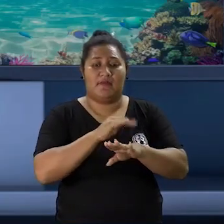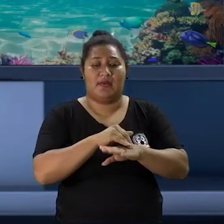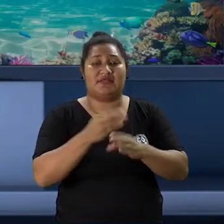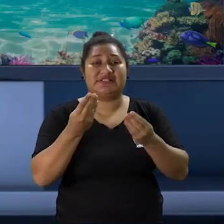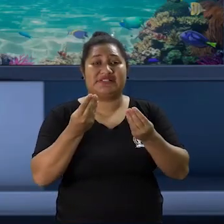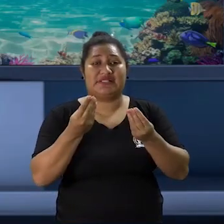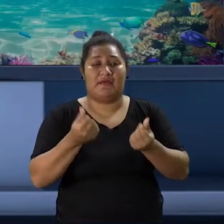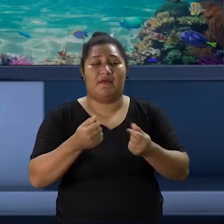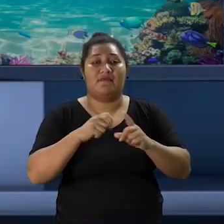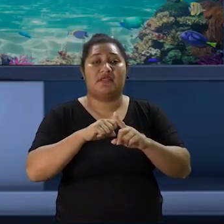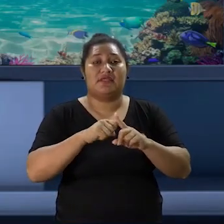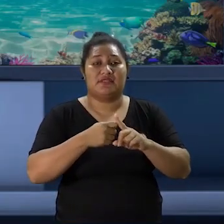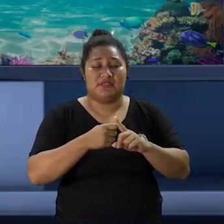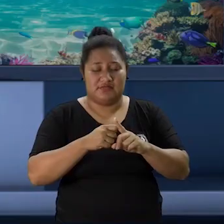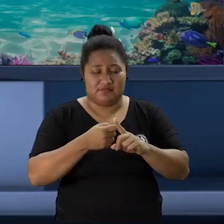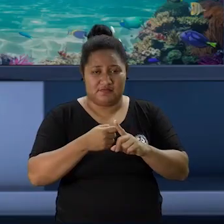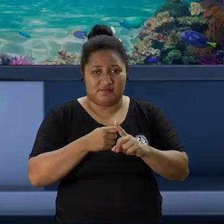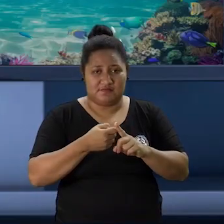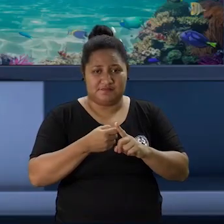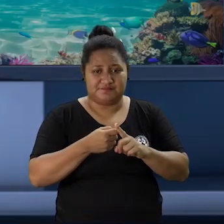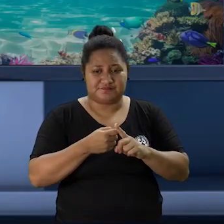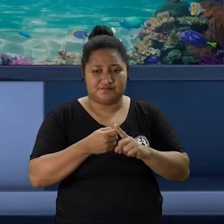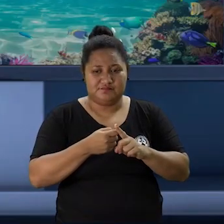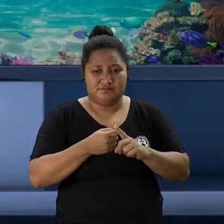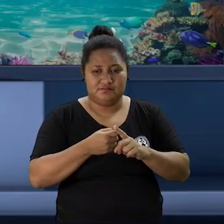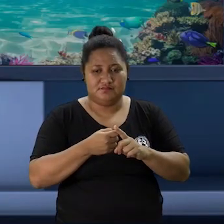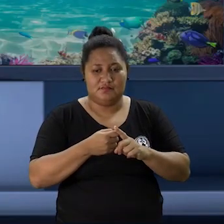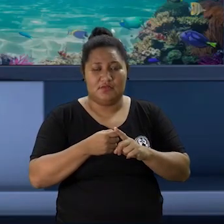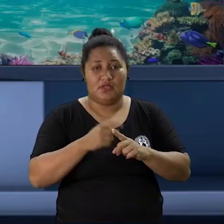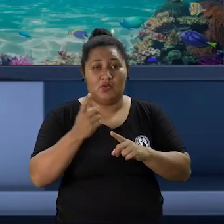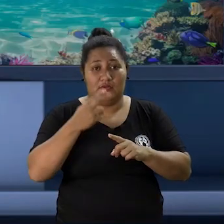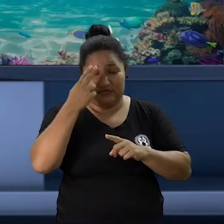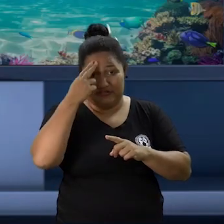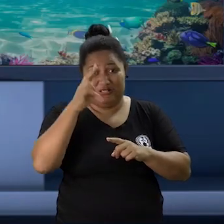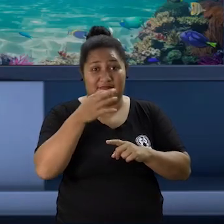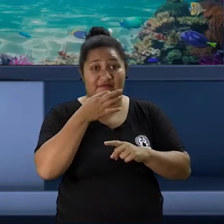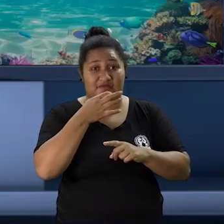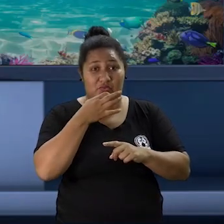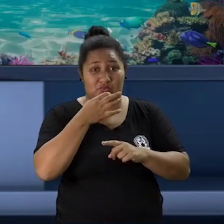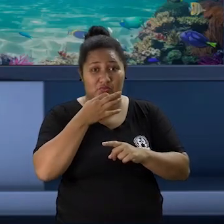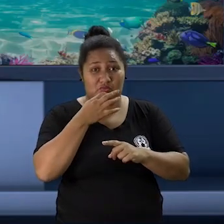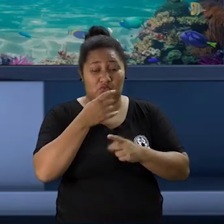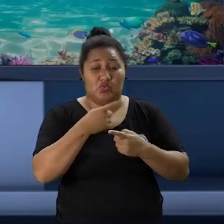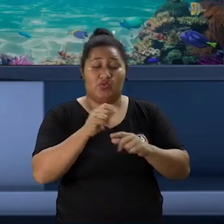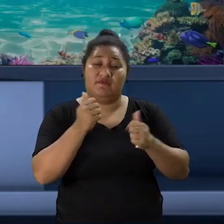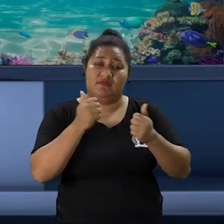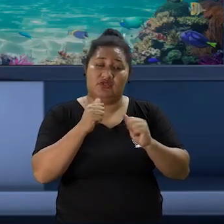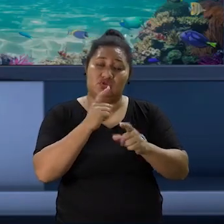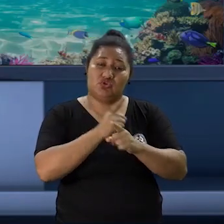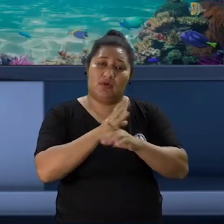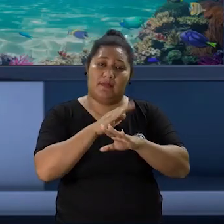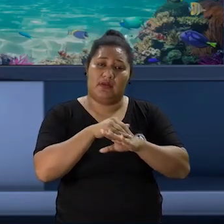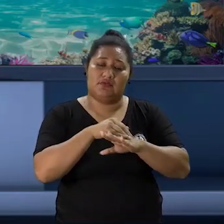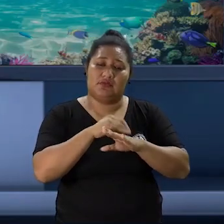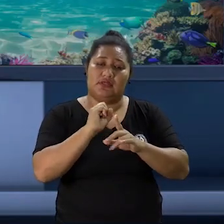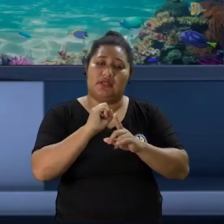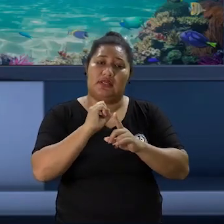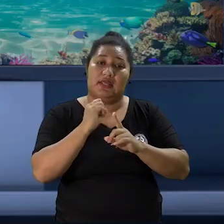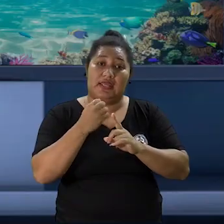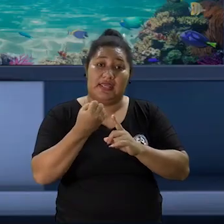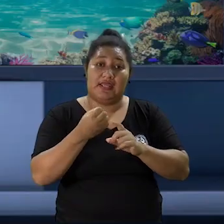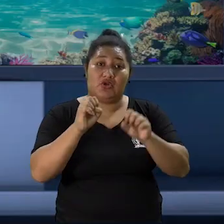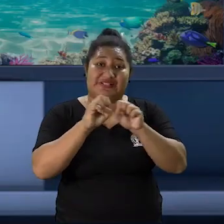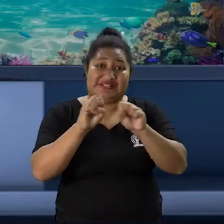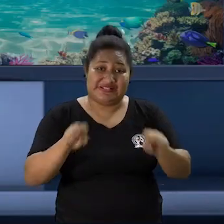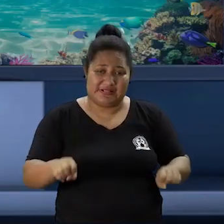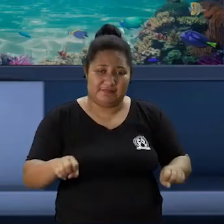key terms and concepts. To name a few, we've already talked about ecosystem, how